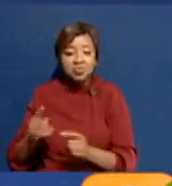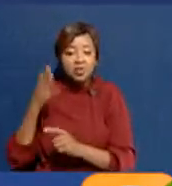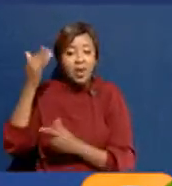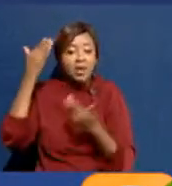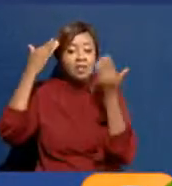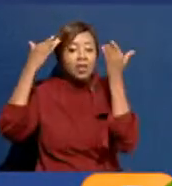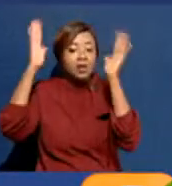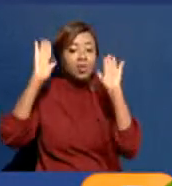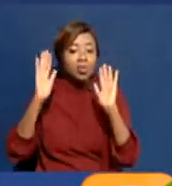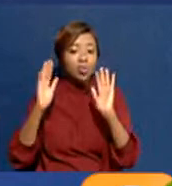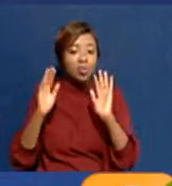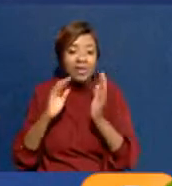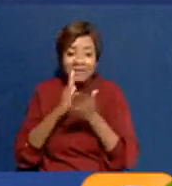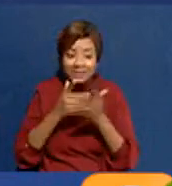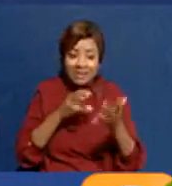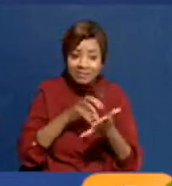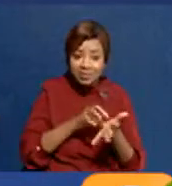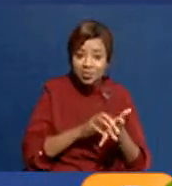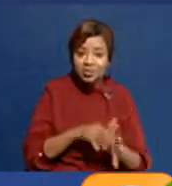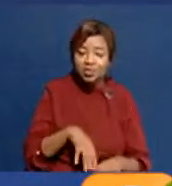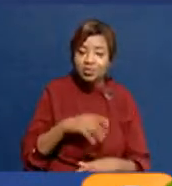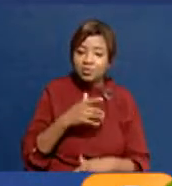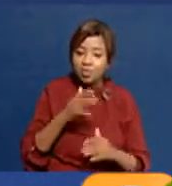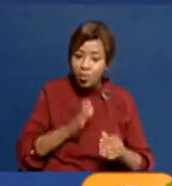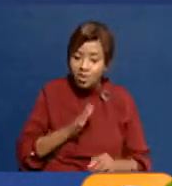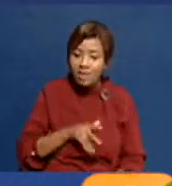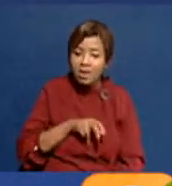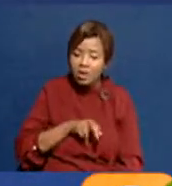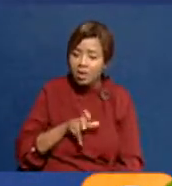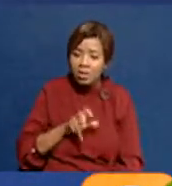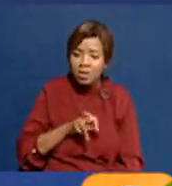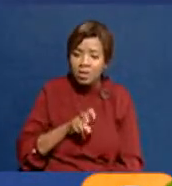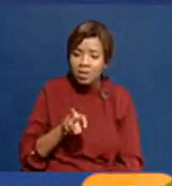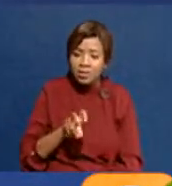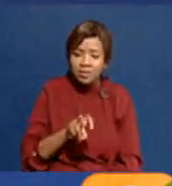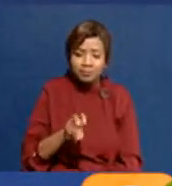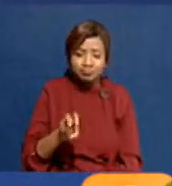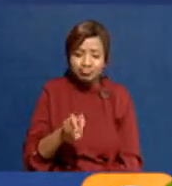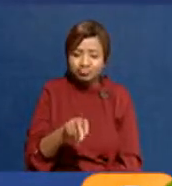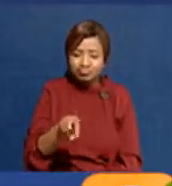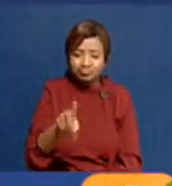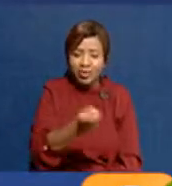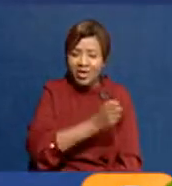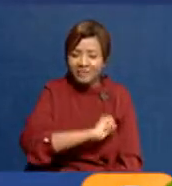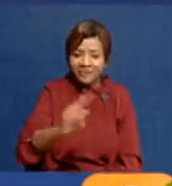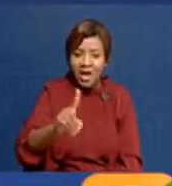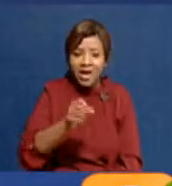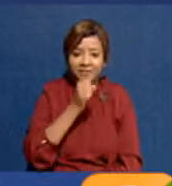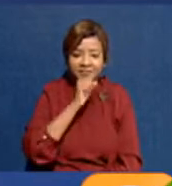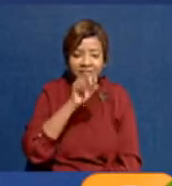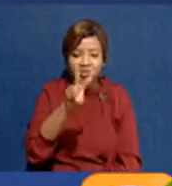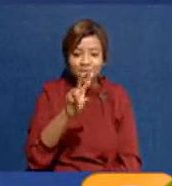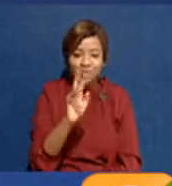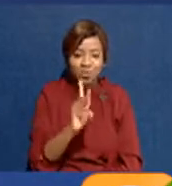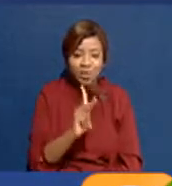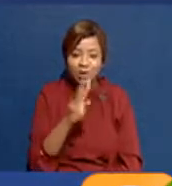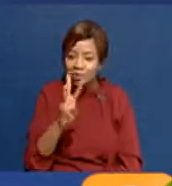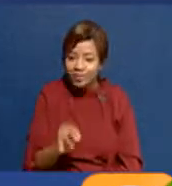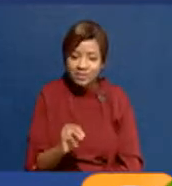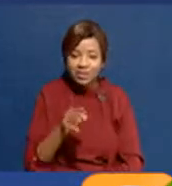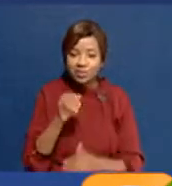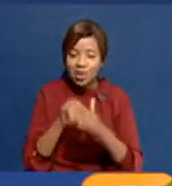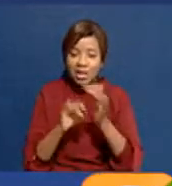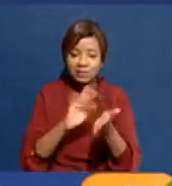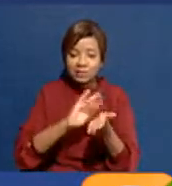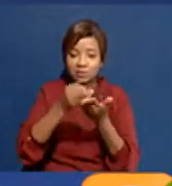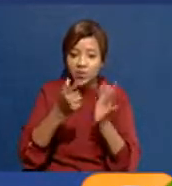even 52 kilometers to reach the nearest hospital. Like now, and some of them, at times we have resources are not available. Like now in my